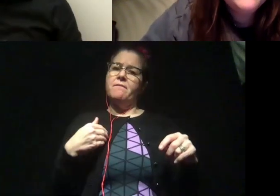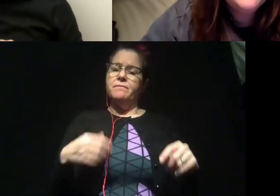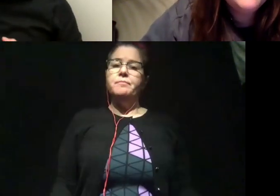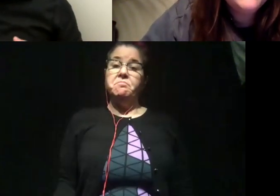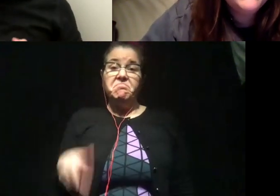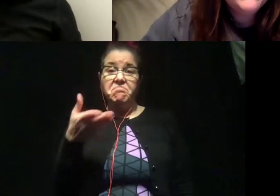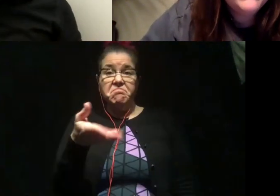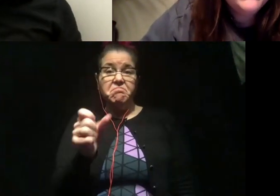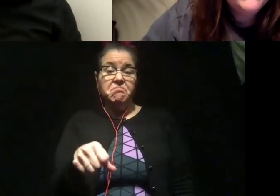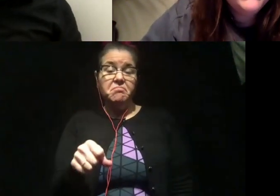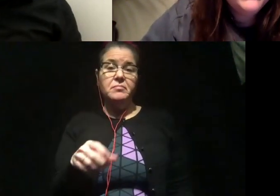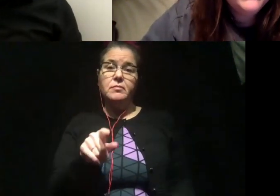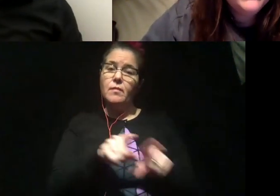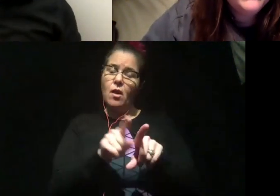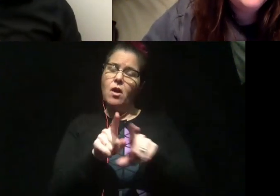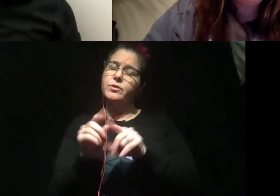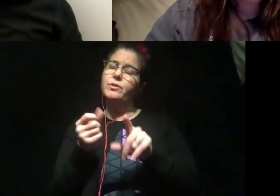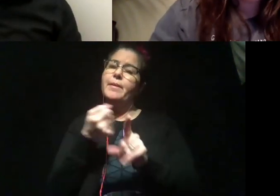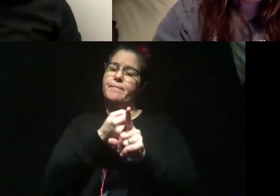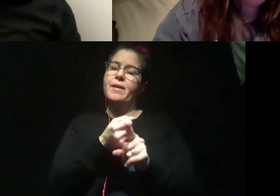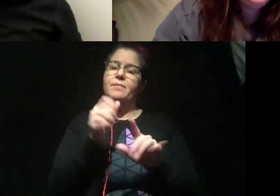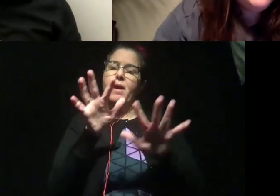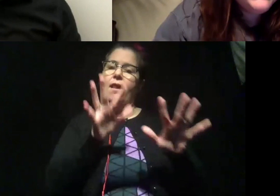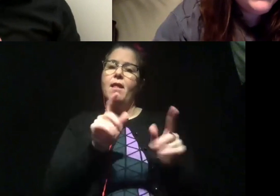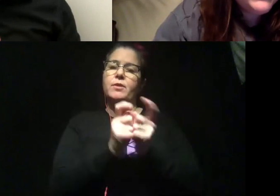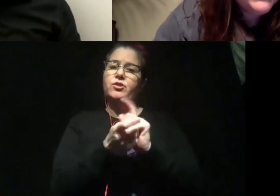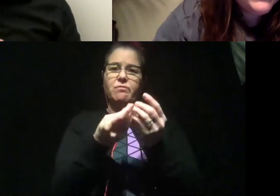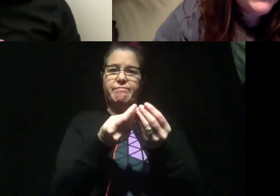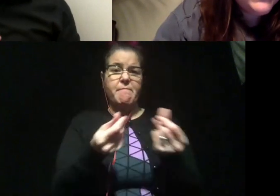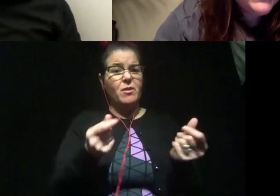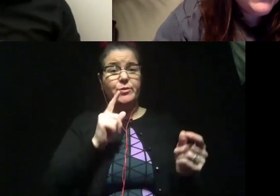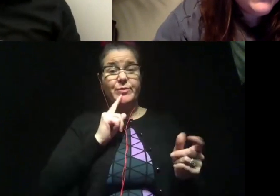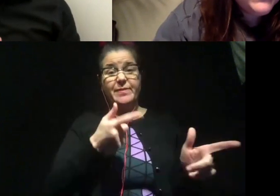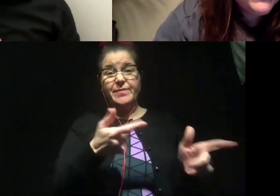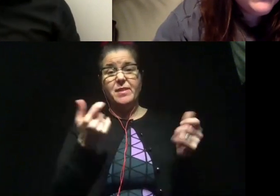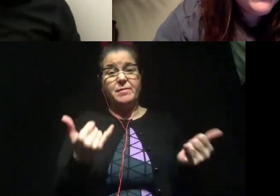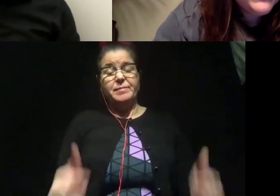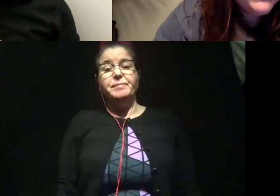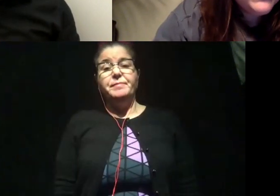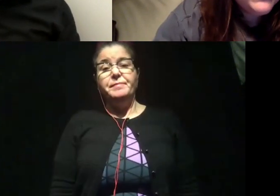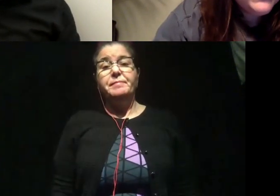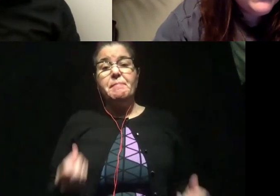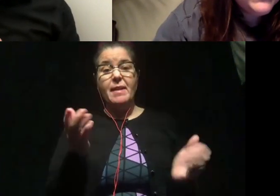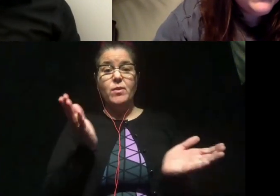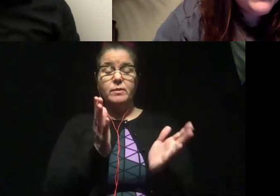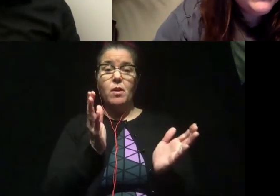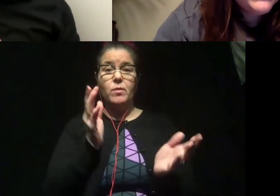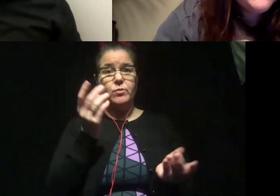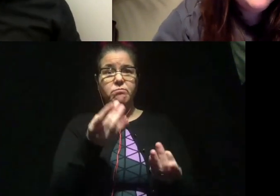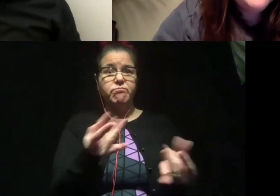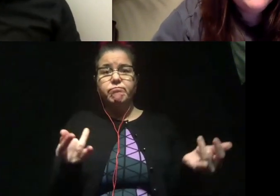there. They're also being affected by climate, and they're melting really rapidly right now. A lot of these small glaciers, some of them are